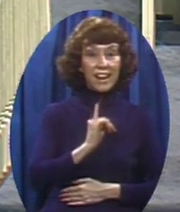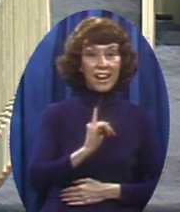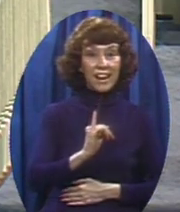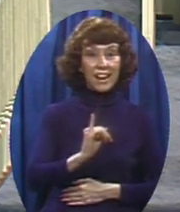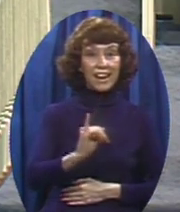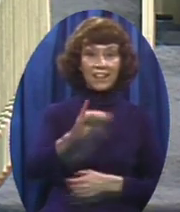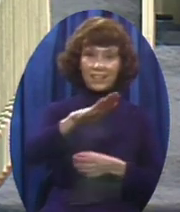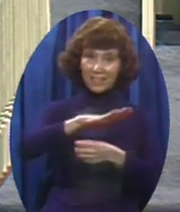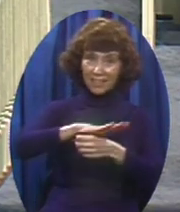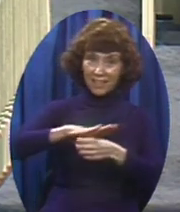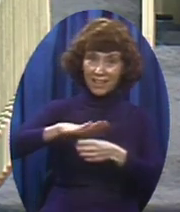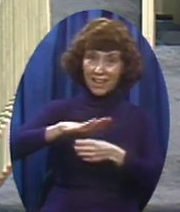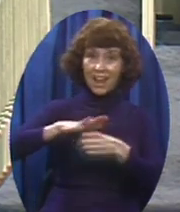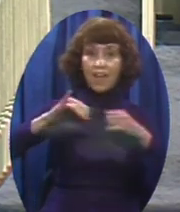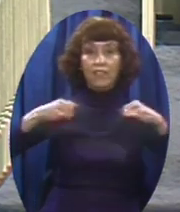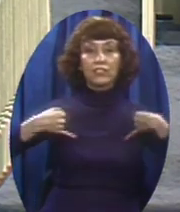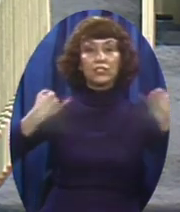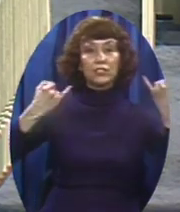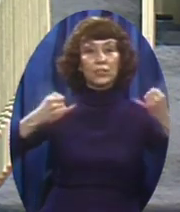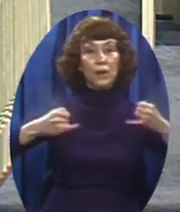there's quite enough joy